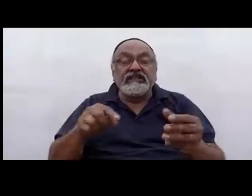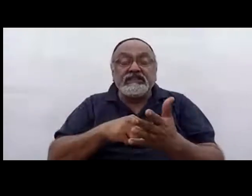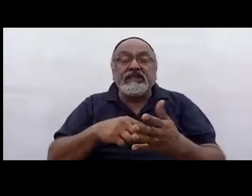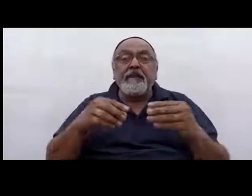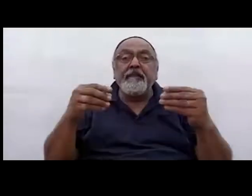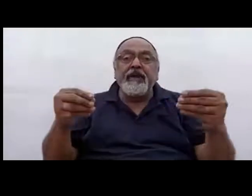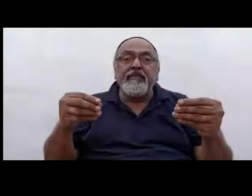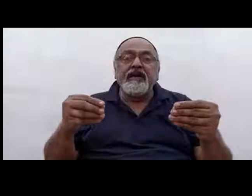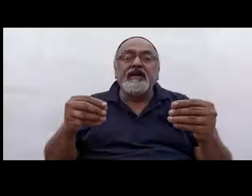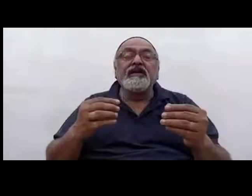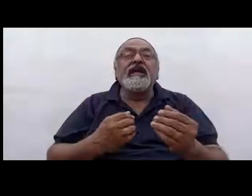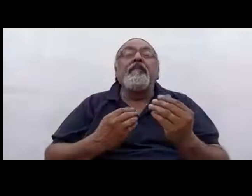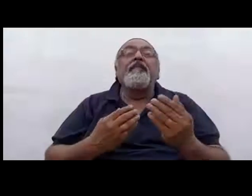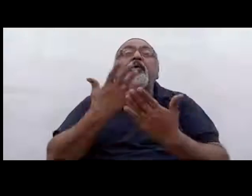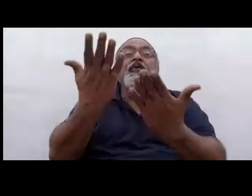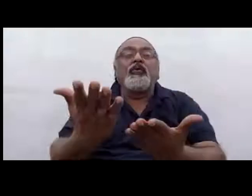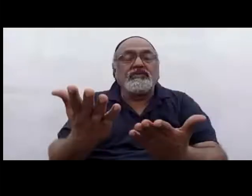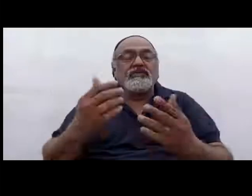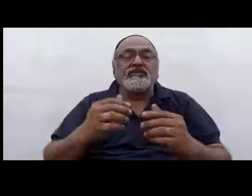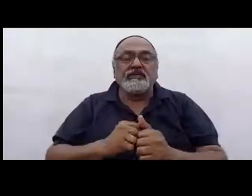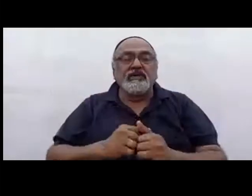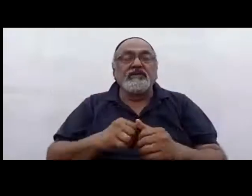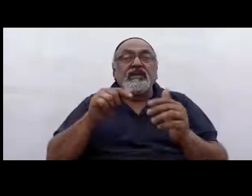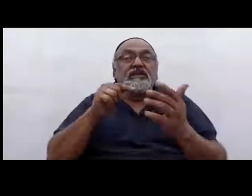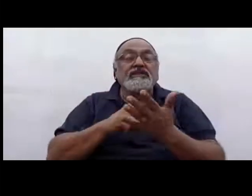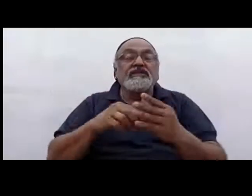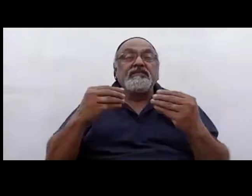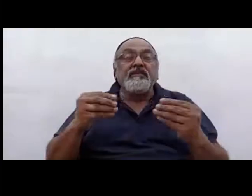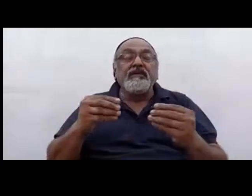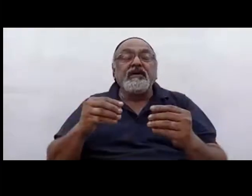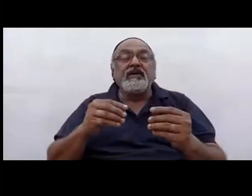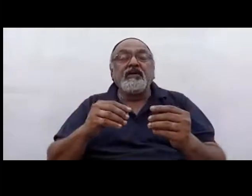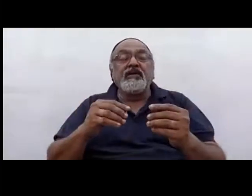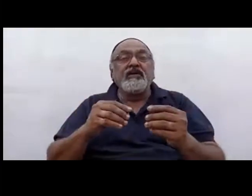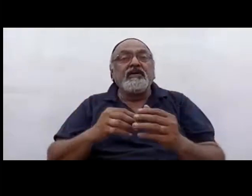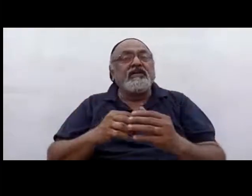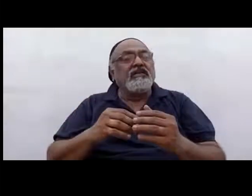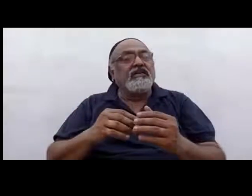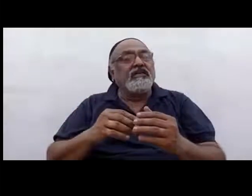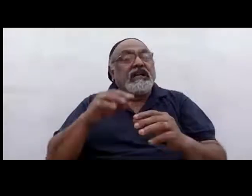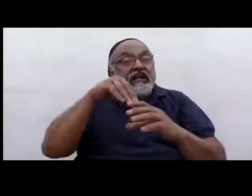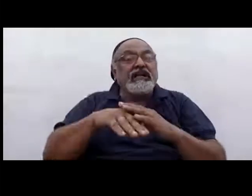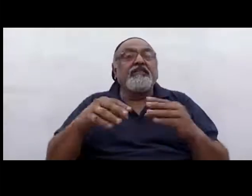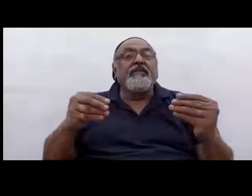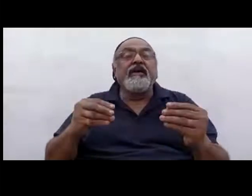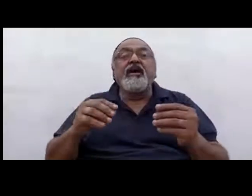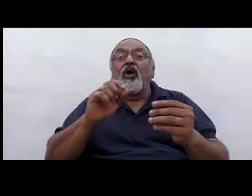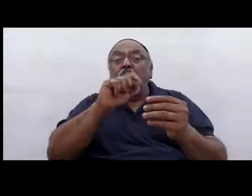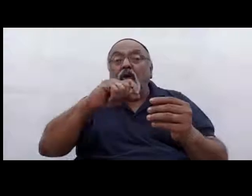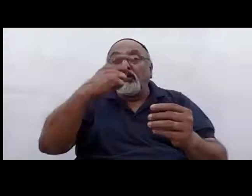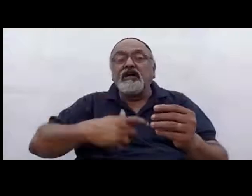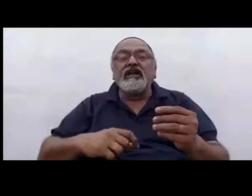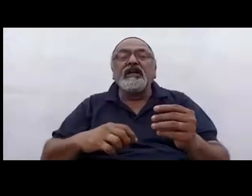this paper proposes to, this paper aims at, or this paper, in this paper the author has attempted